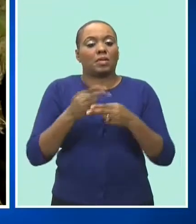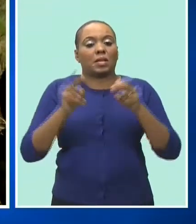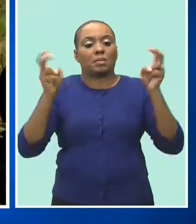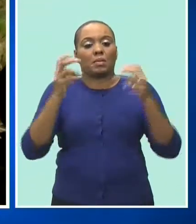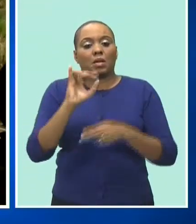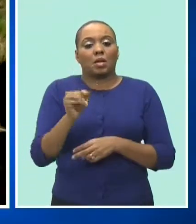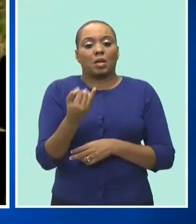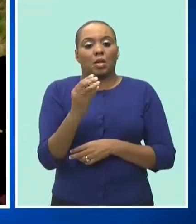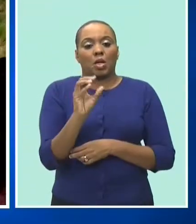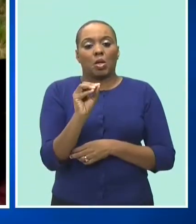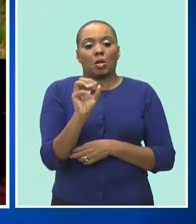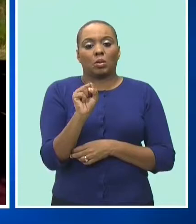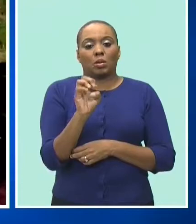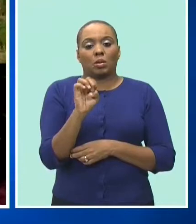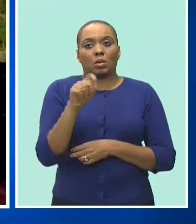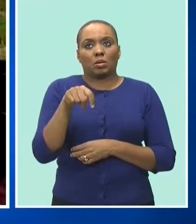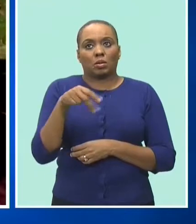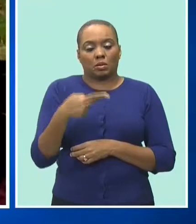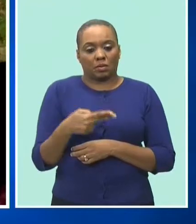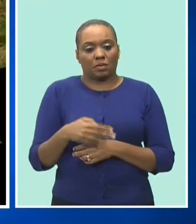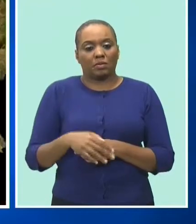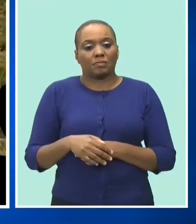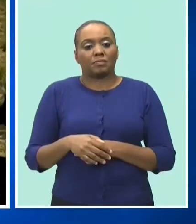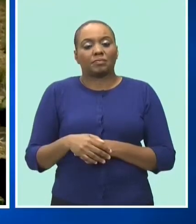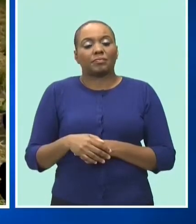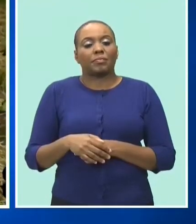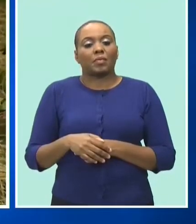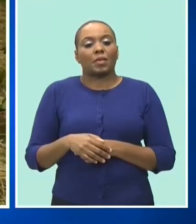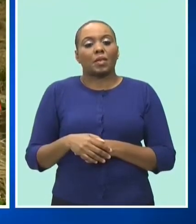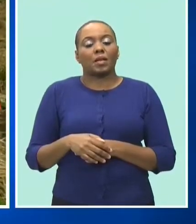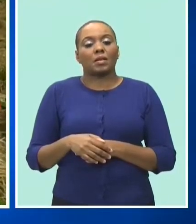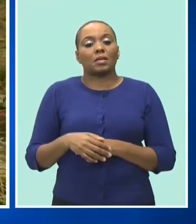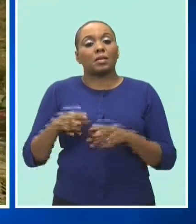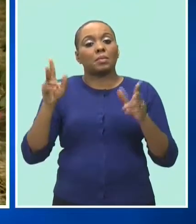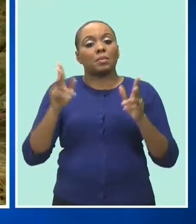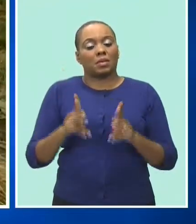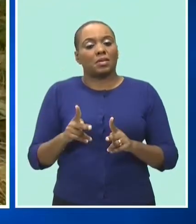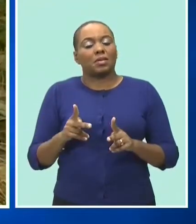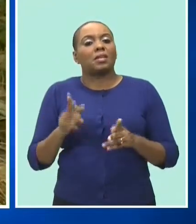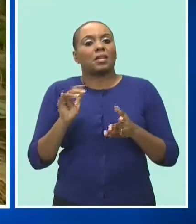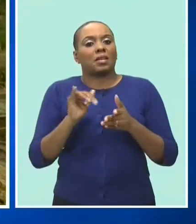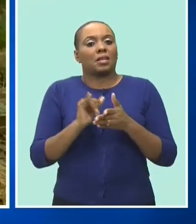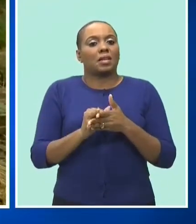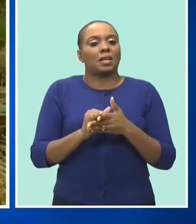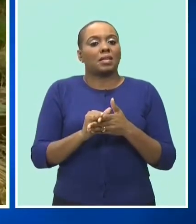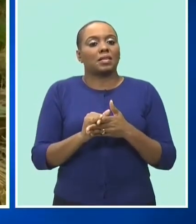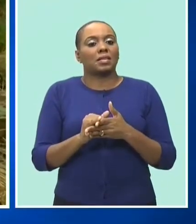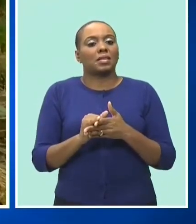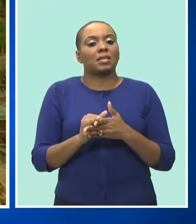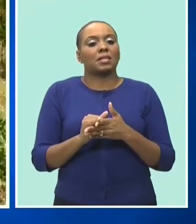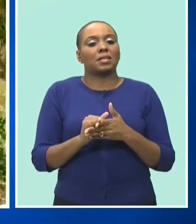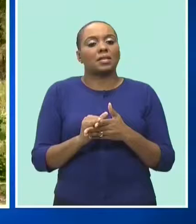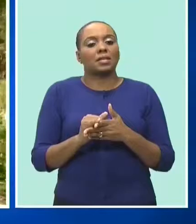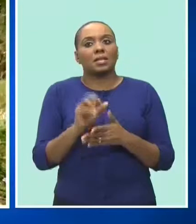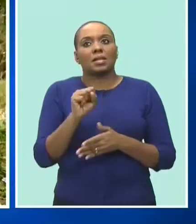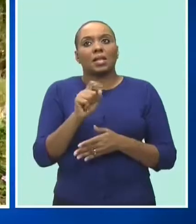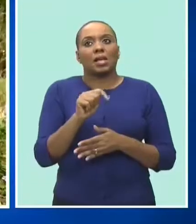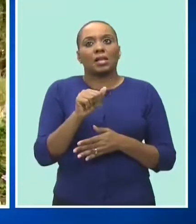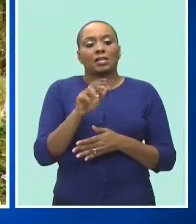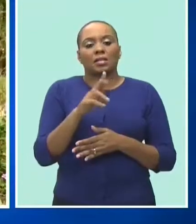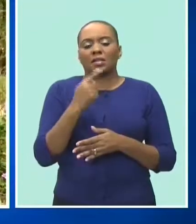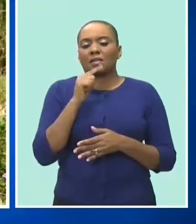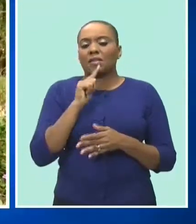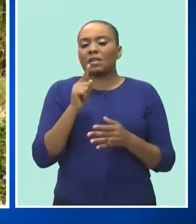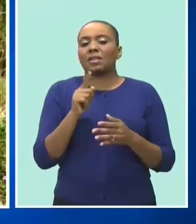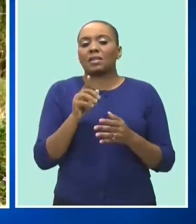local director Marcia Weeks. Joseph star Kavoy Burton says he is delighted to be a part of the project. The tree planting exercise